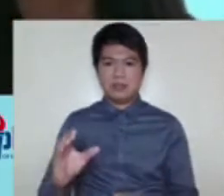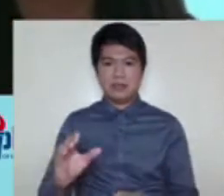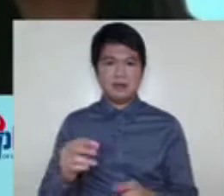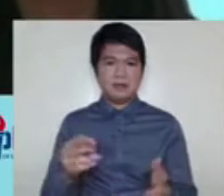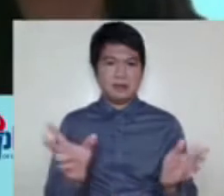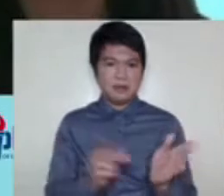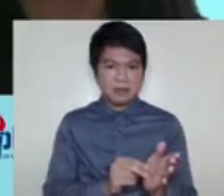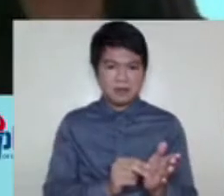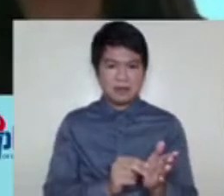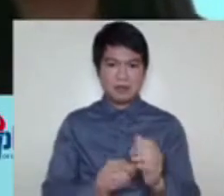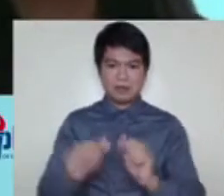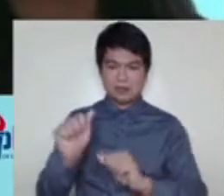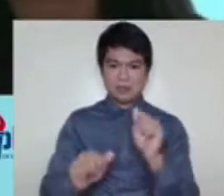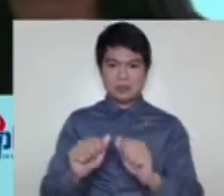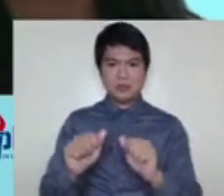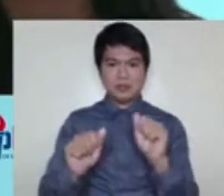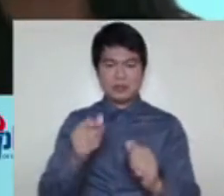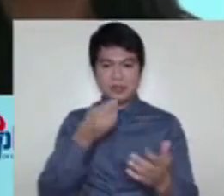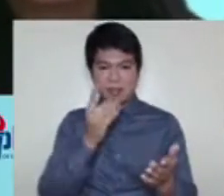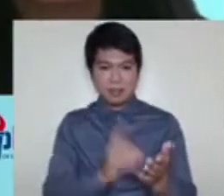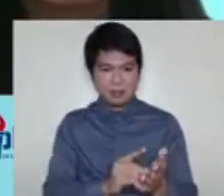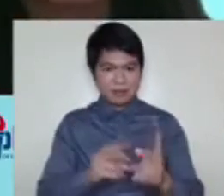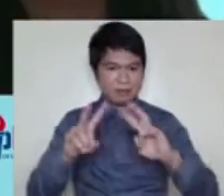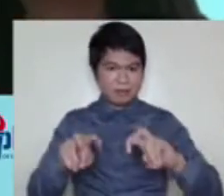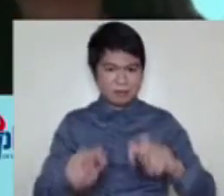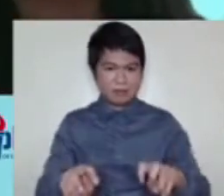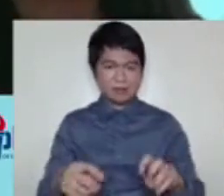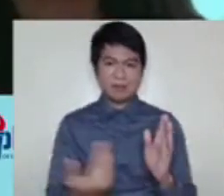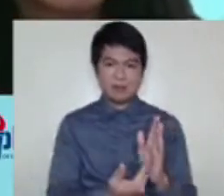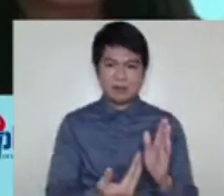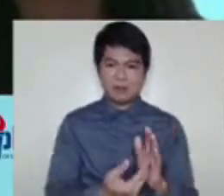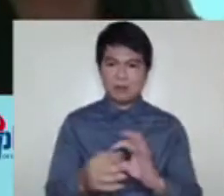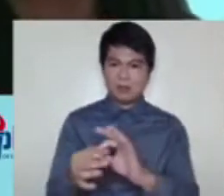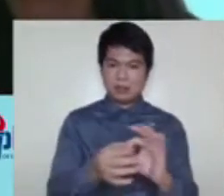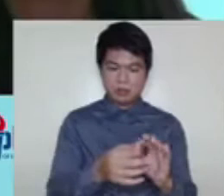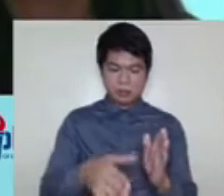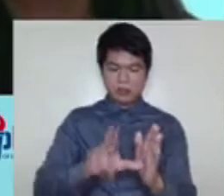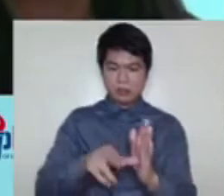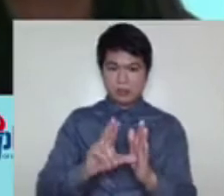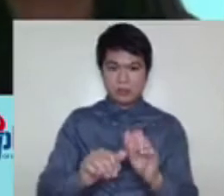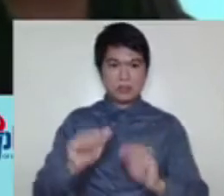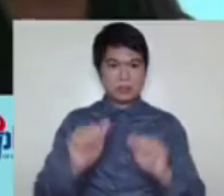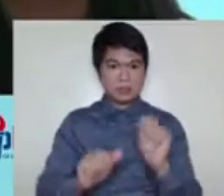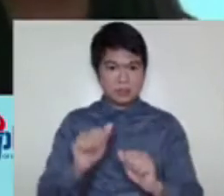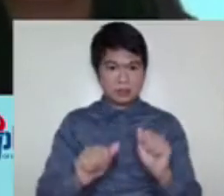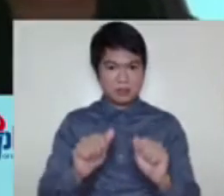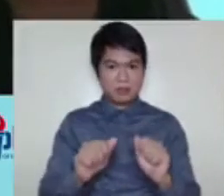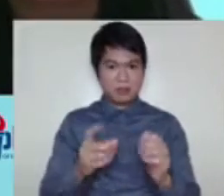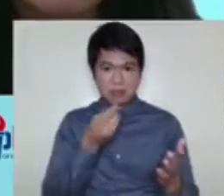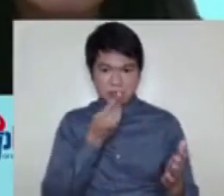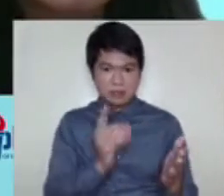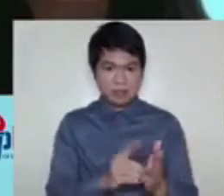any proof of collaborative review of learner assessment data, your lesson plan or a lesson script for TV or